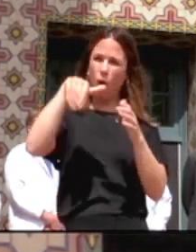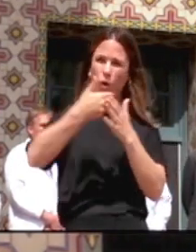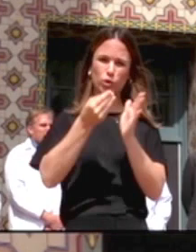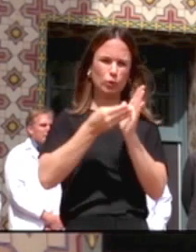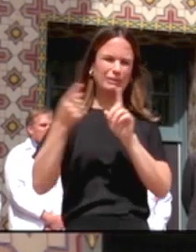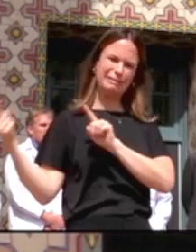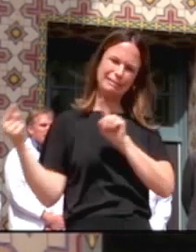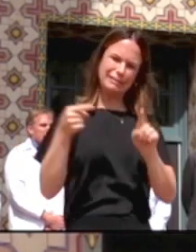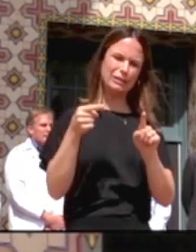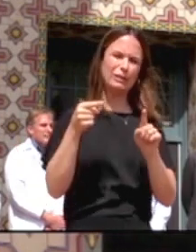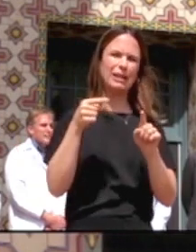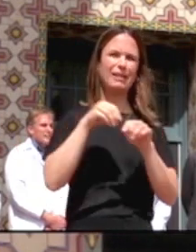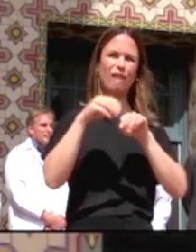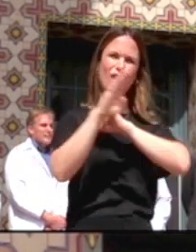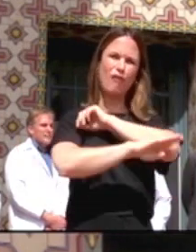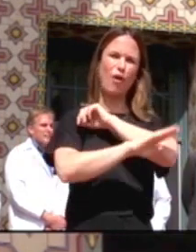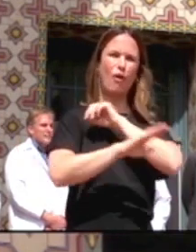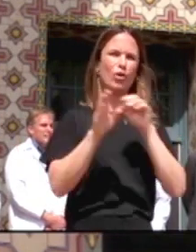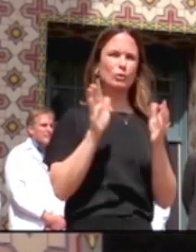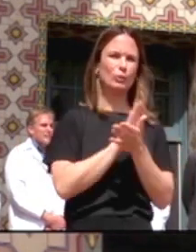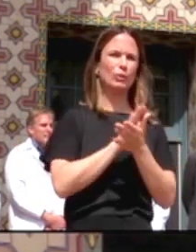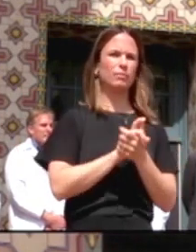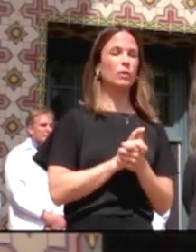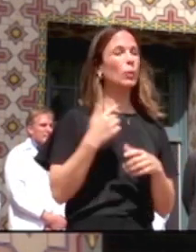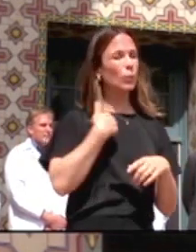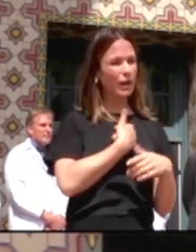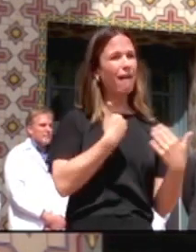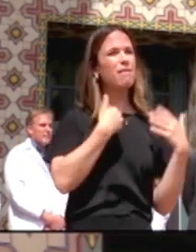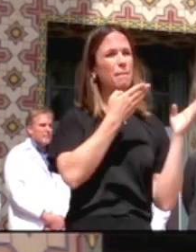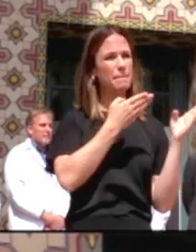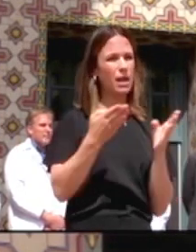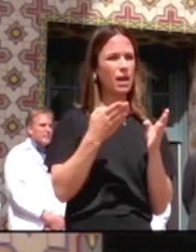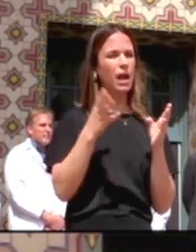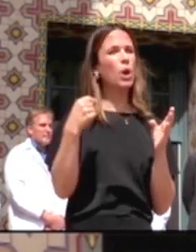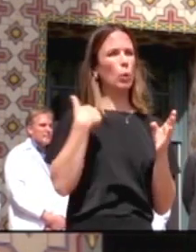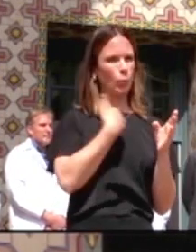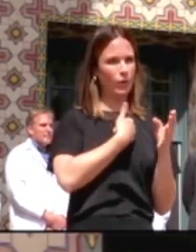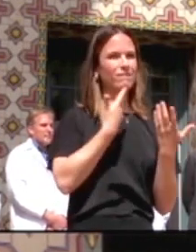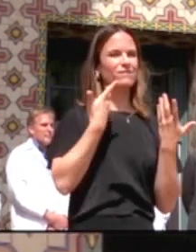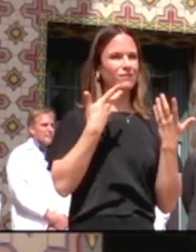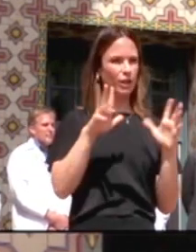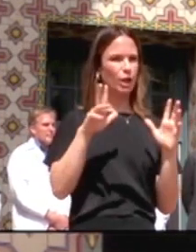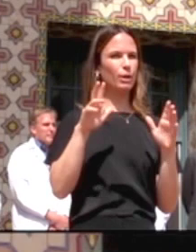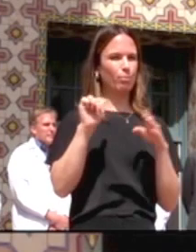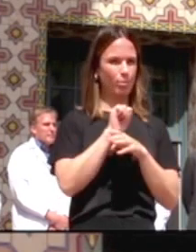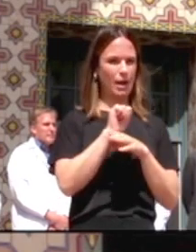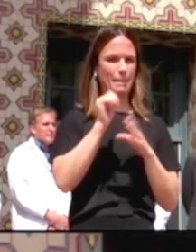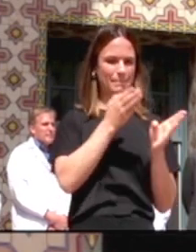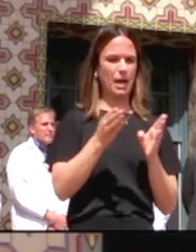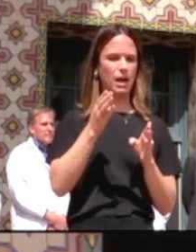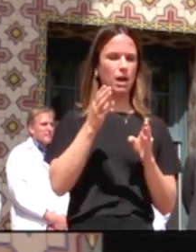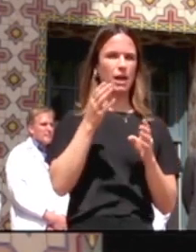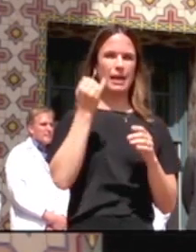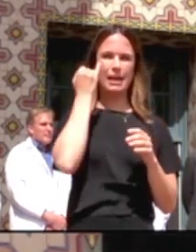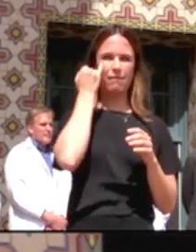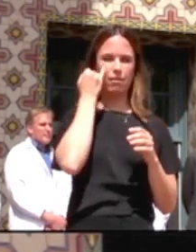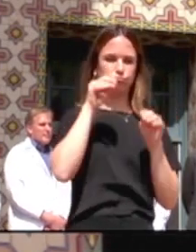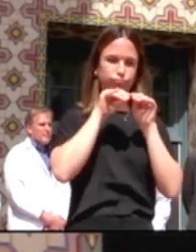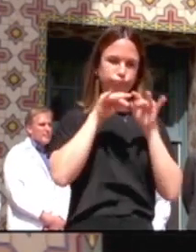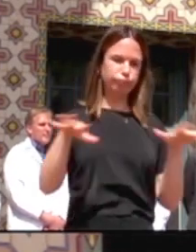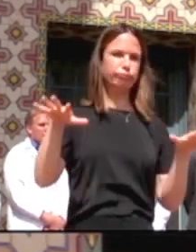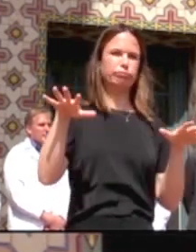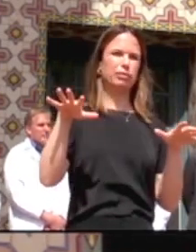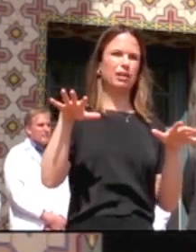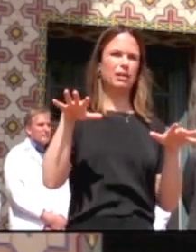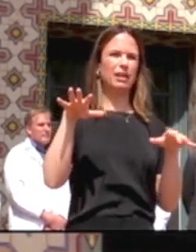school in the fall. We have plans, and we have exercised those plans to deal with outbreaks in schools, and we'll continue